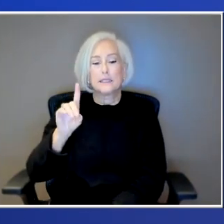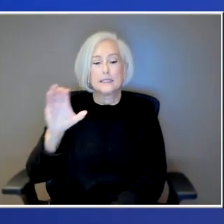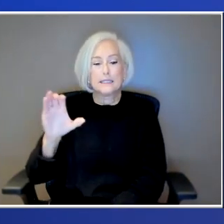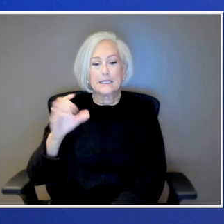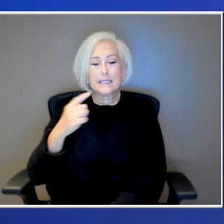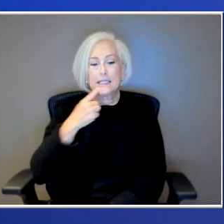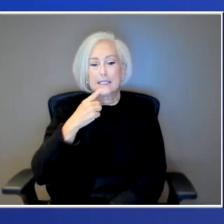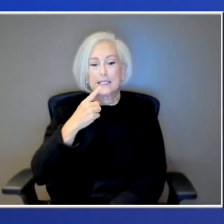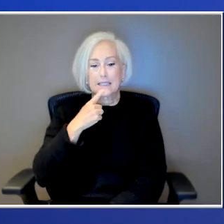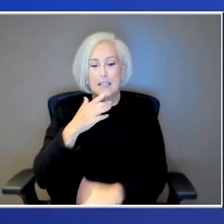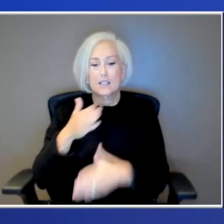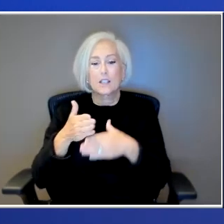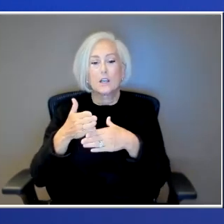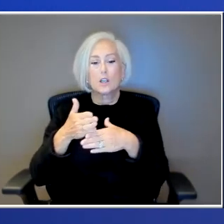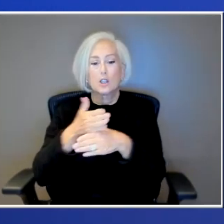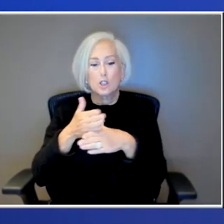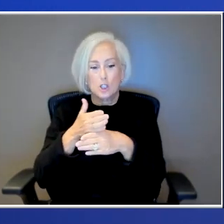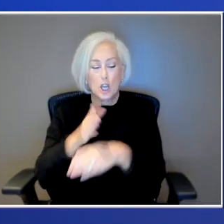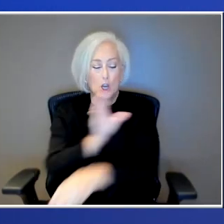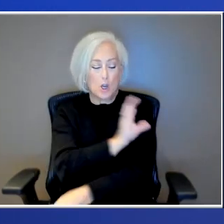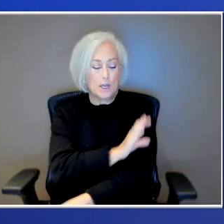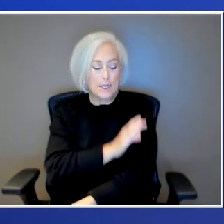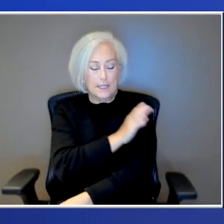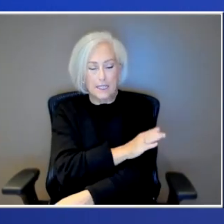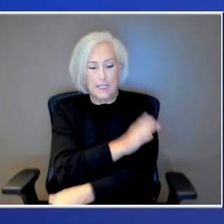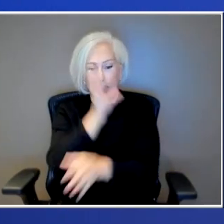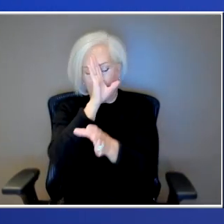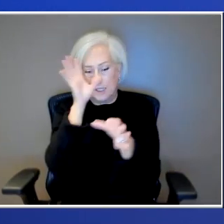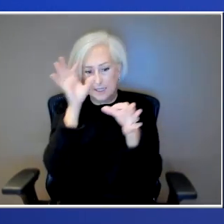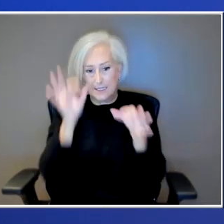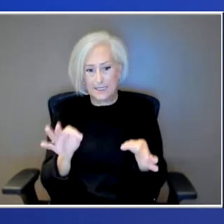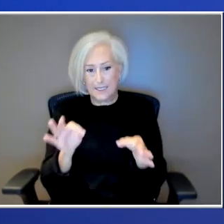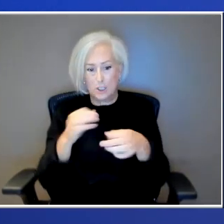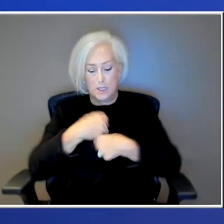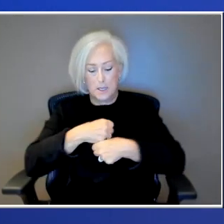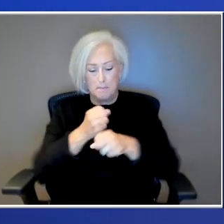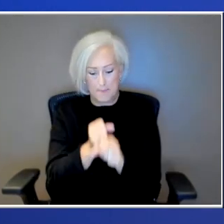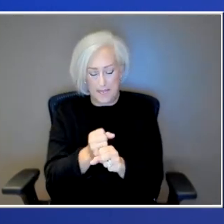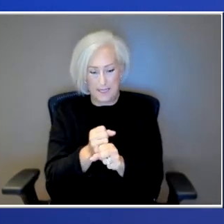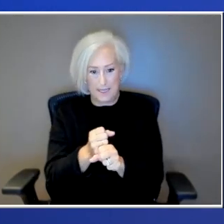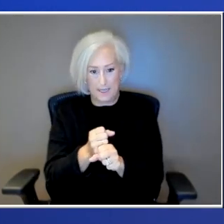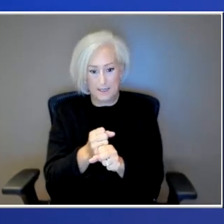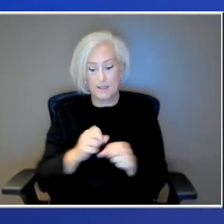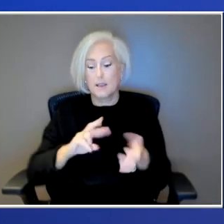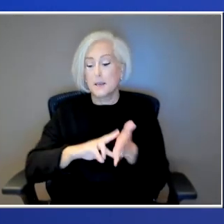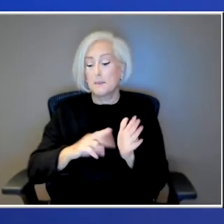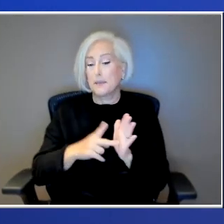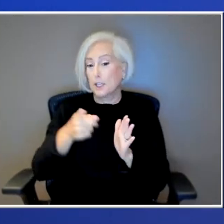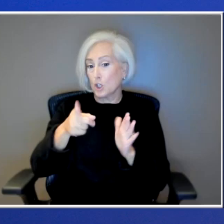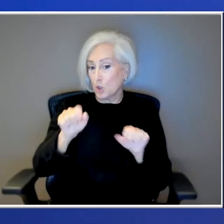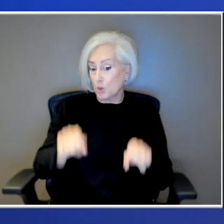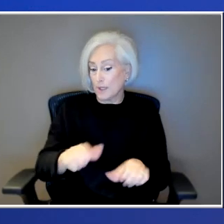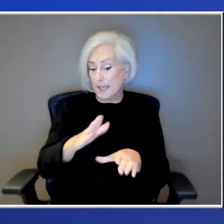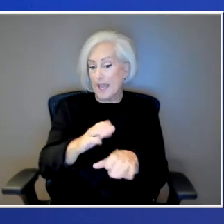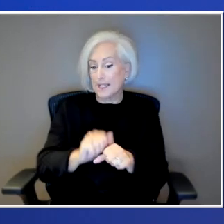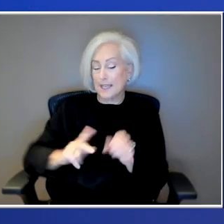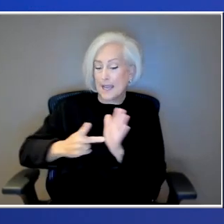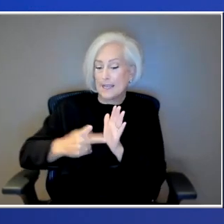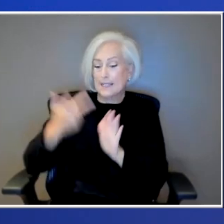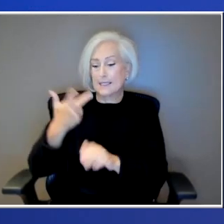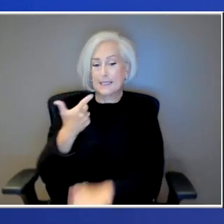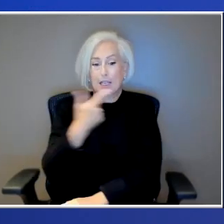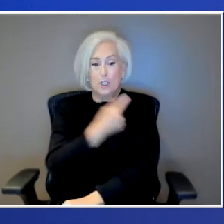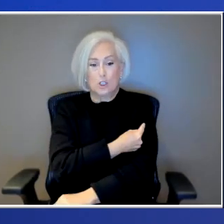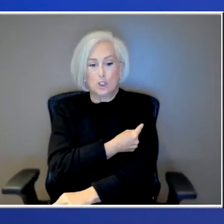shared clinical decision making. So you are able to get another dose of the vaccine as long as it's been 2